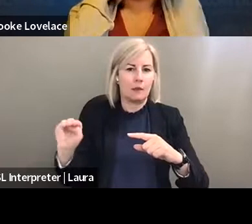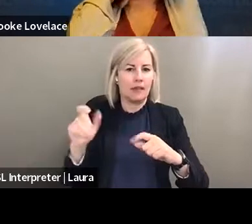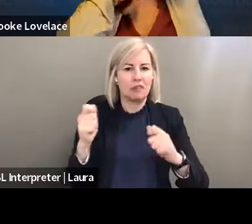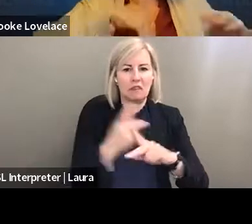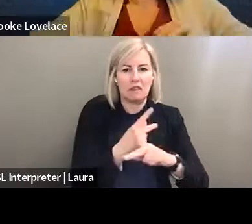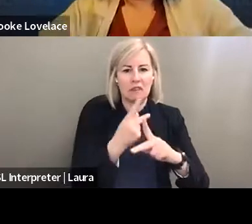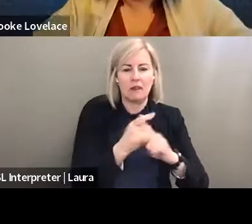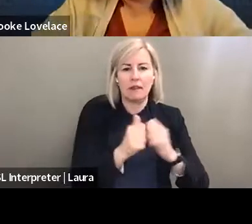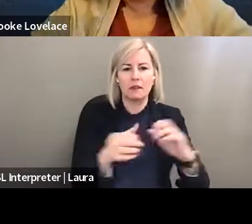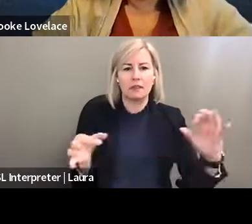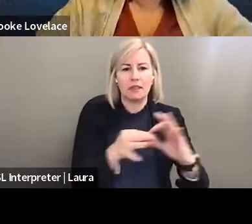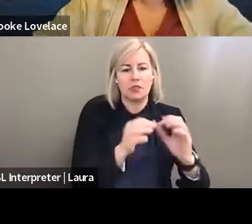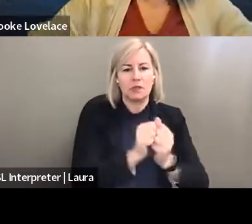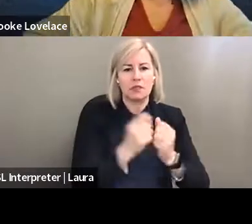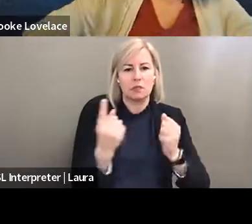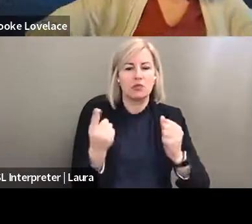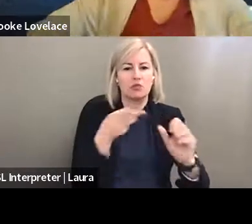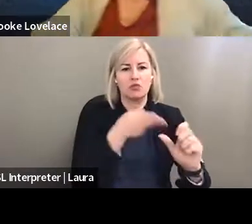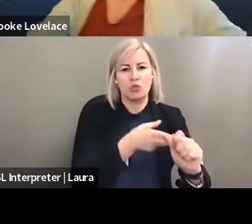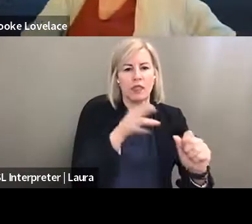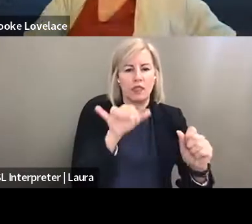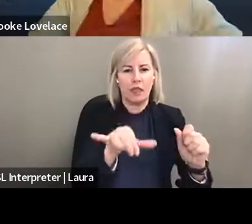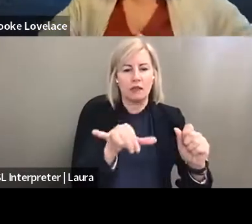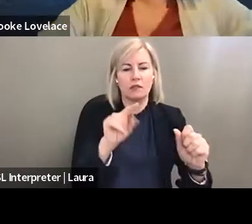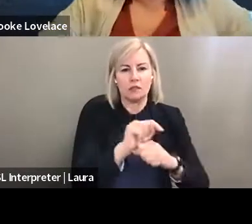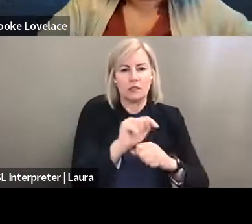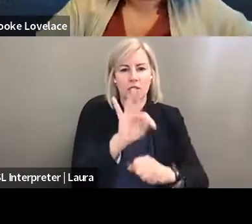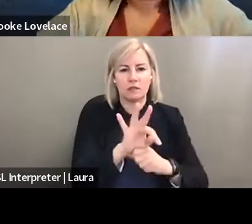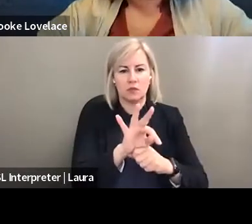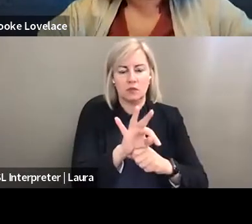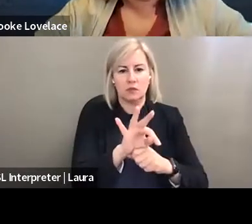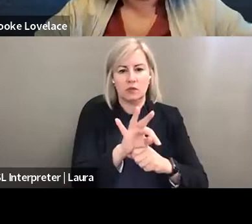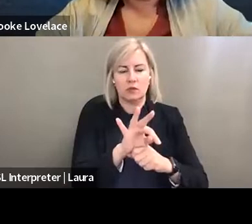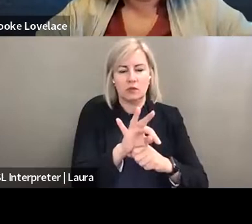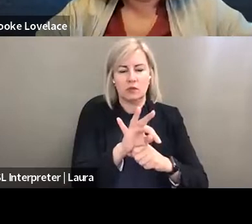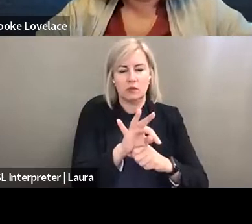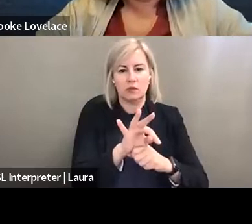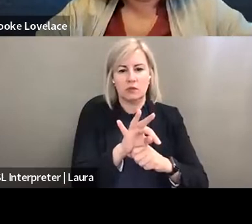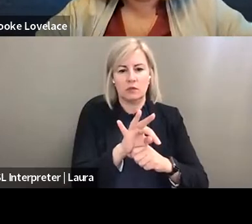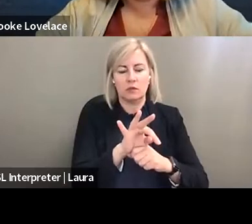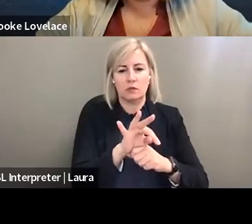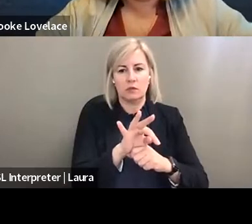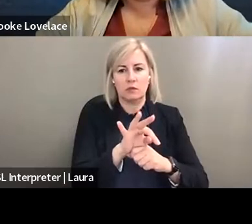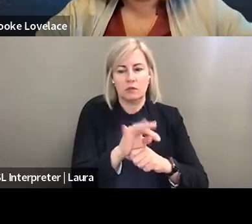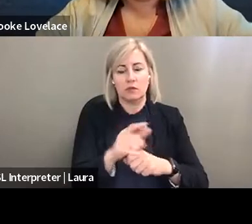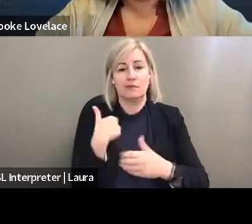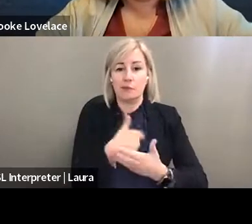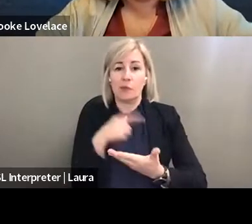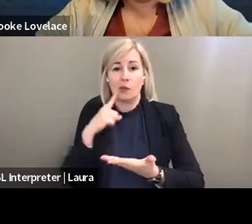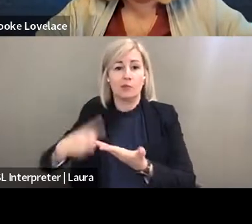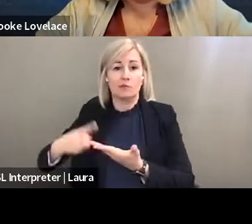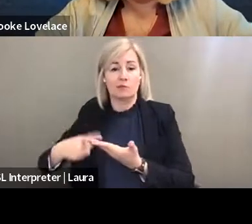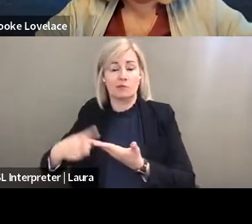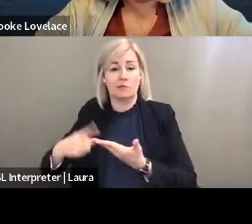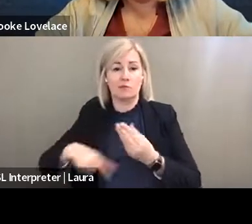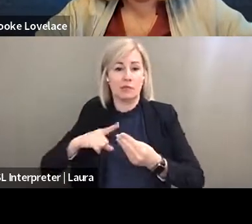to connect you with somebody to get on that task force. Or, you know, at least we'll be covering it. So at least they'll have